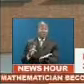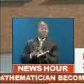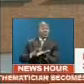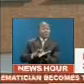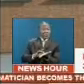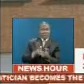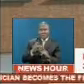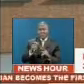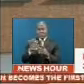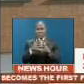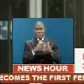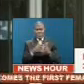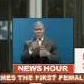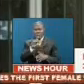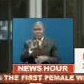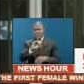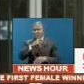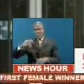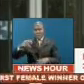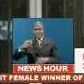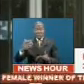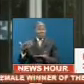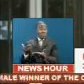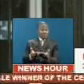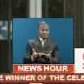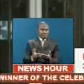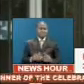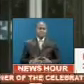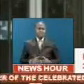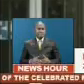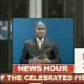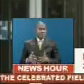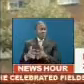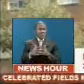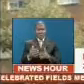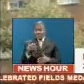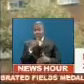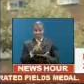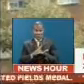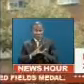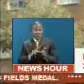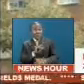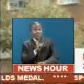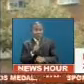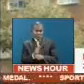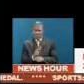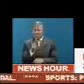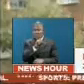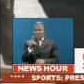time. The president said on Tuesday it had received approval from the U.S. Food and Drug Administration for the use of a